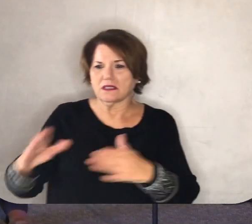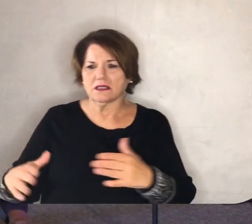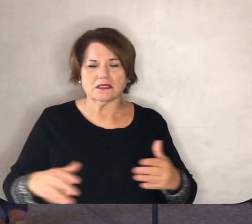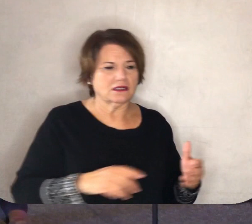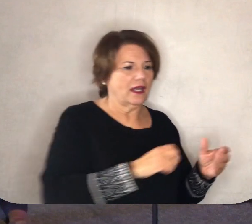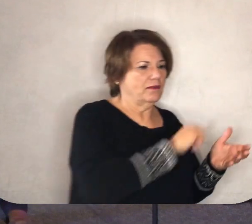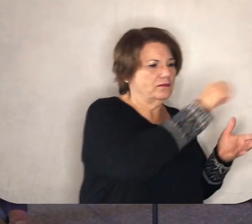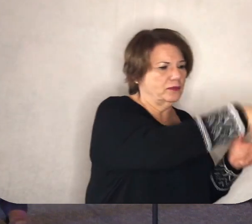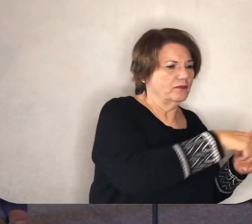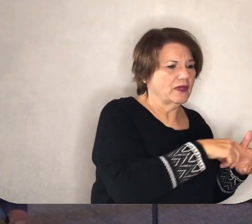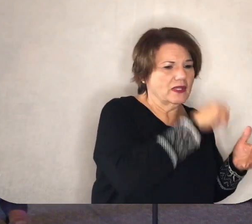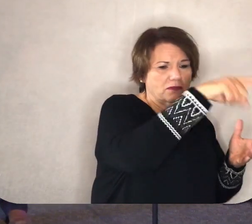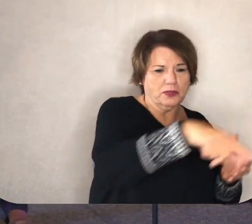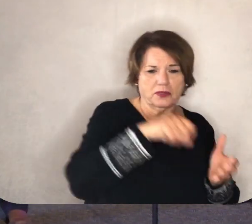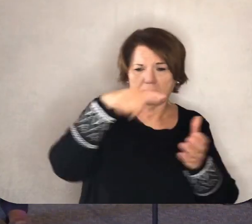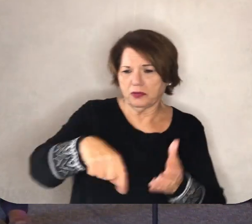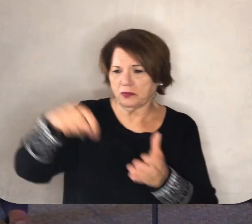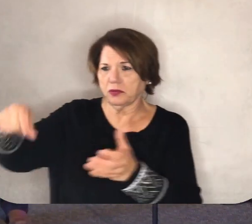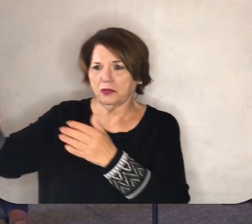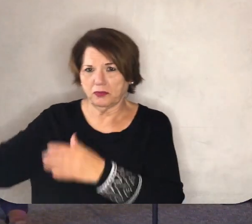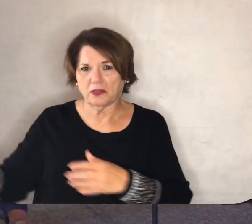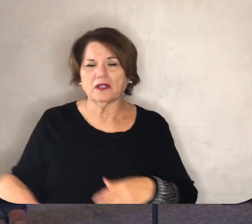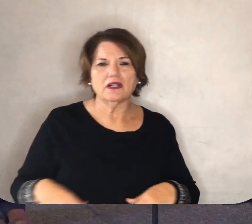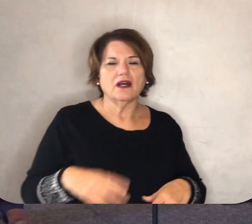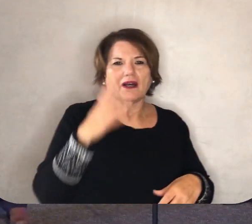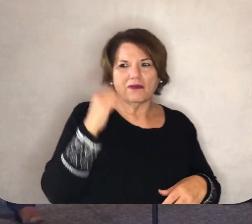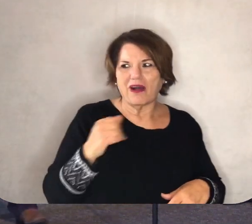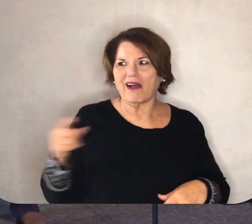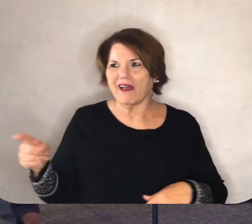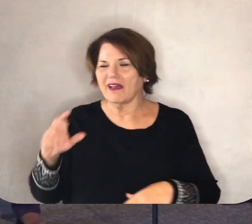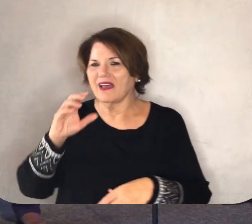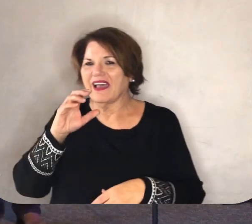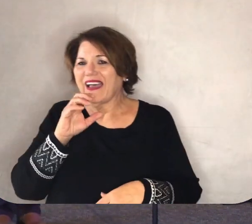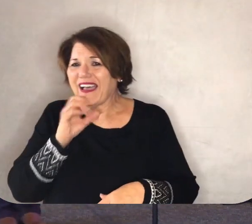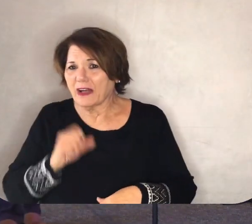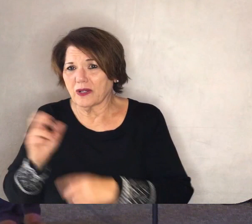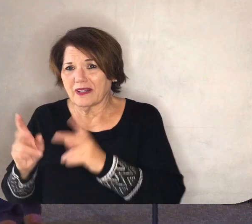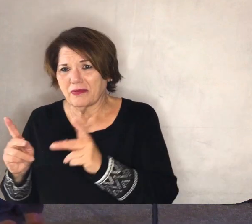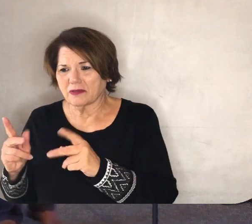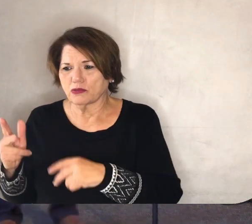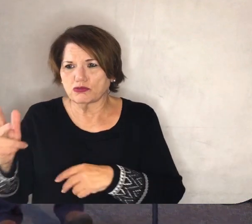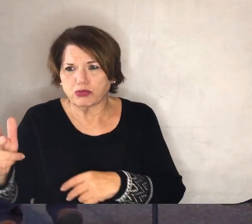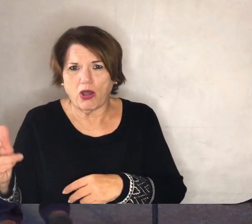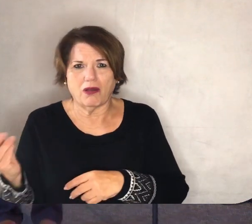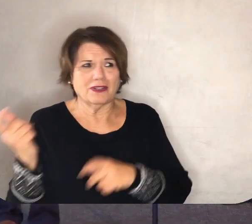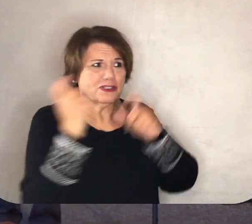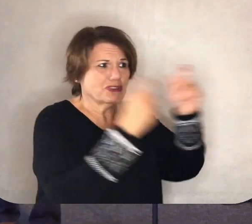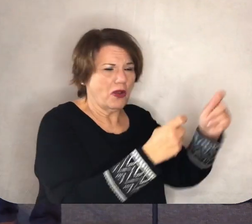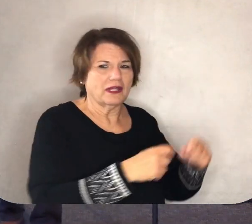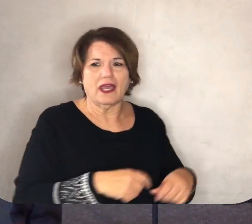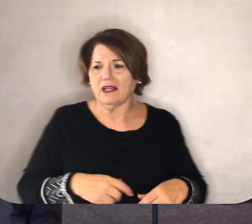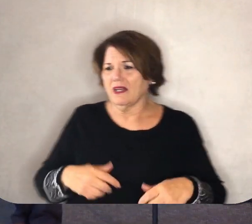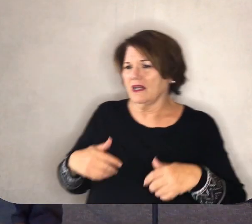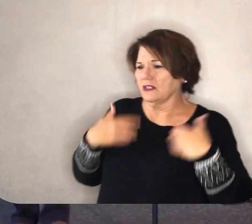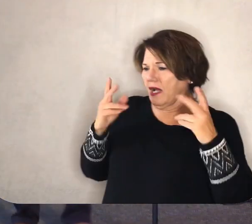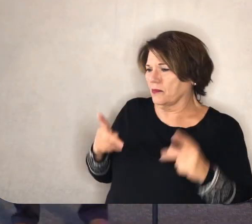week because the dolls dropped those by and because a sixth grader put them in boxes. If you're wondering what you can do in the